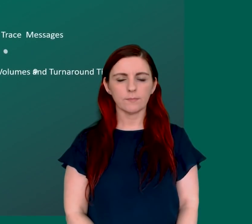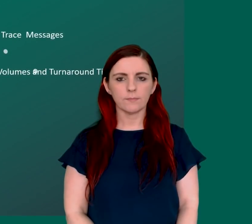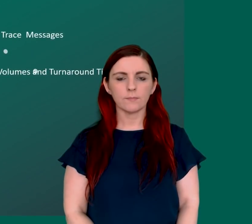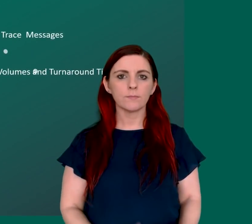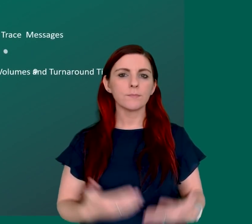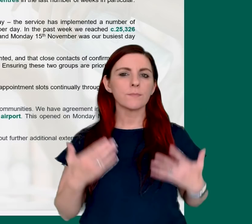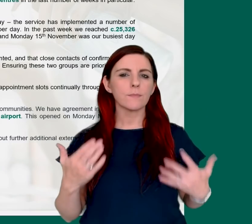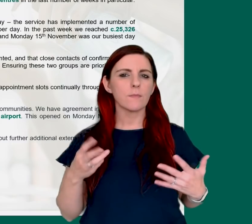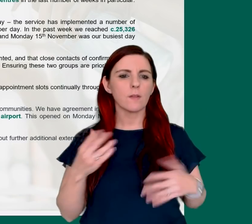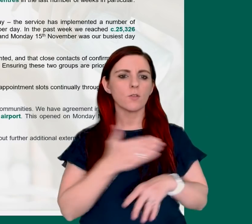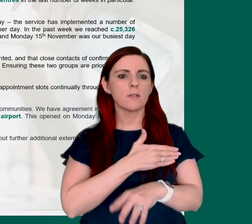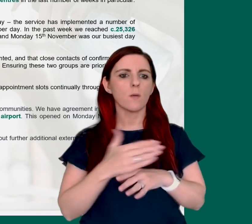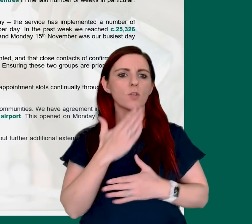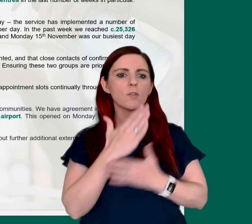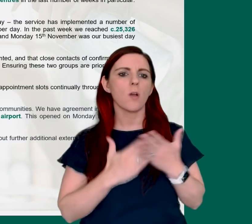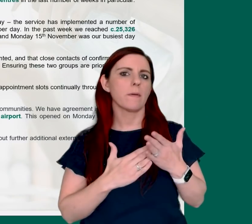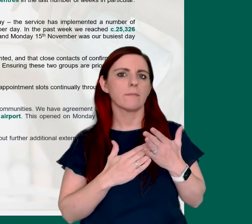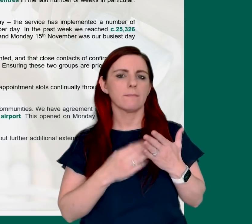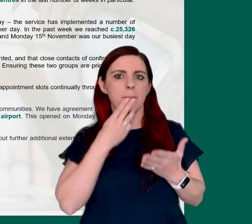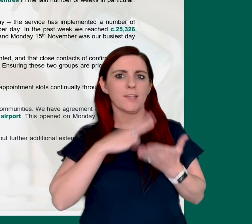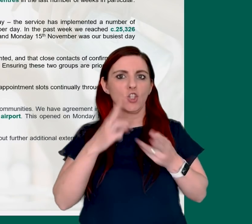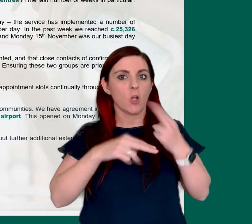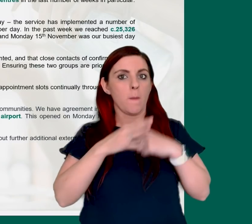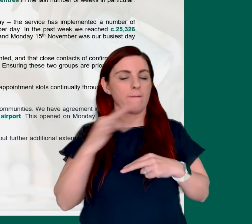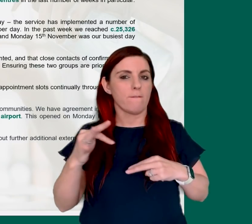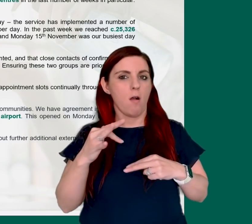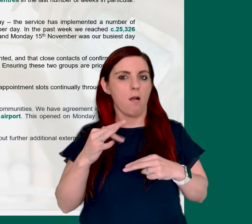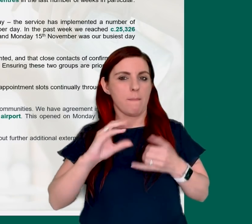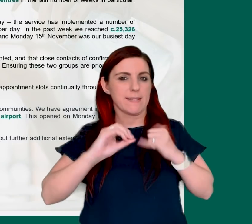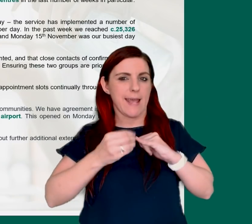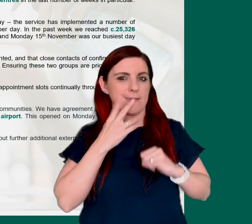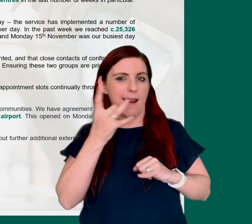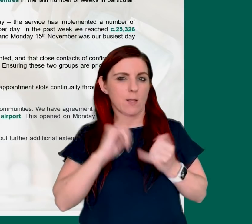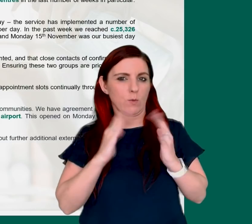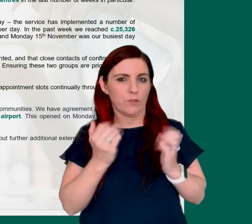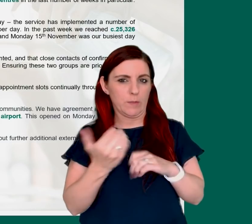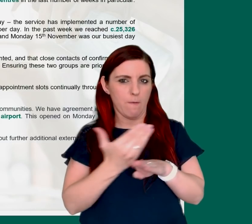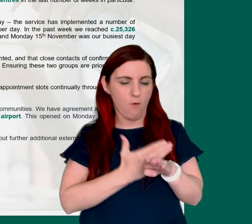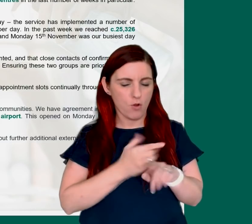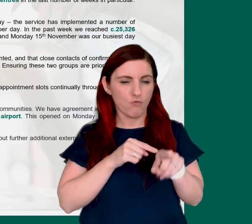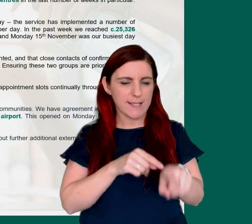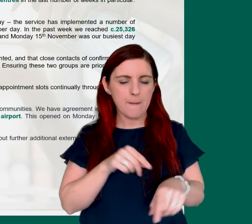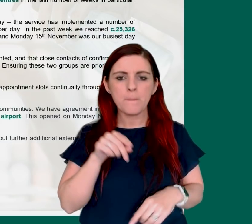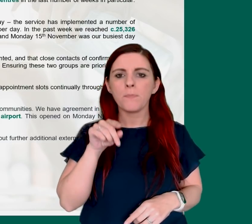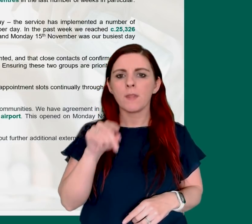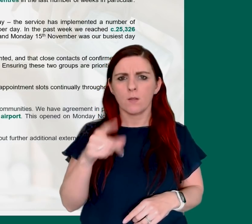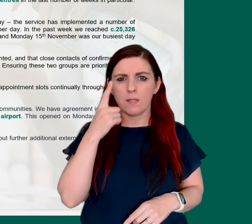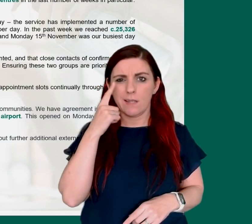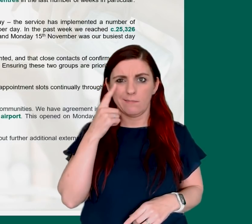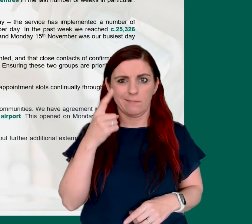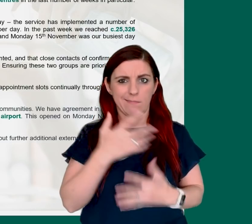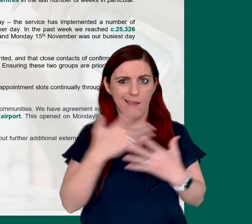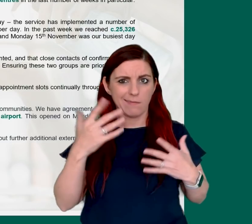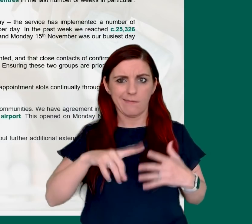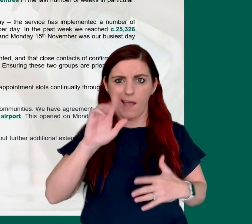So I'll just start with some of the key messages from testing and tracing. So as people know, we've seen a very sustained high demand, as Paul and Anne and others have referred